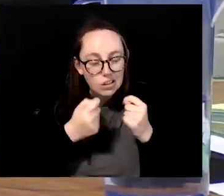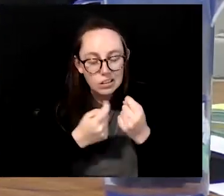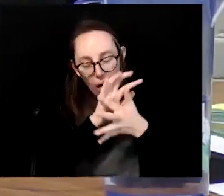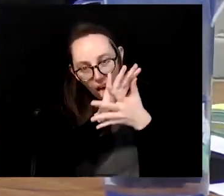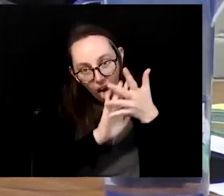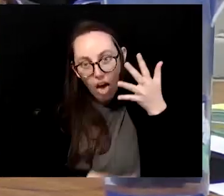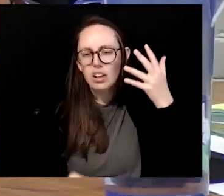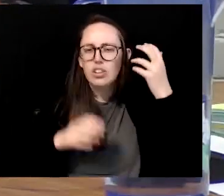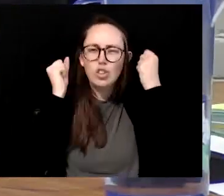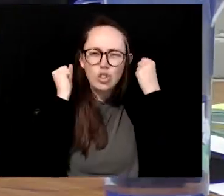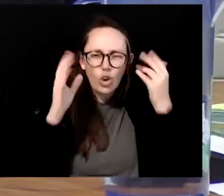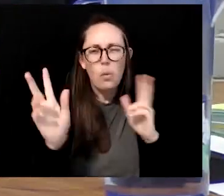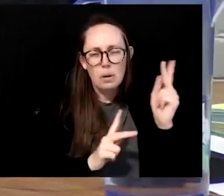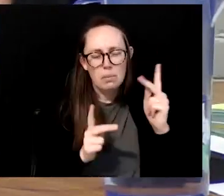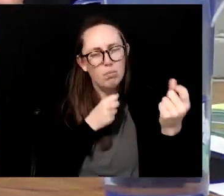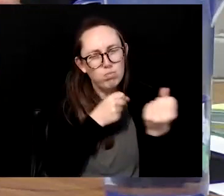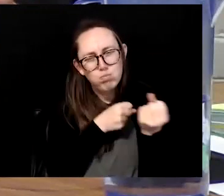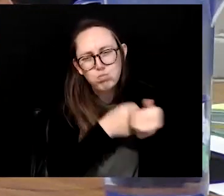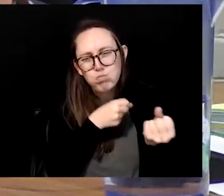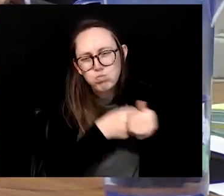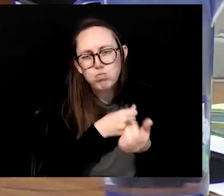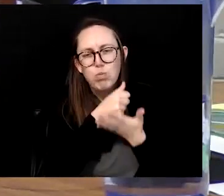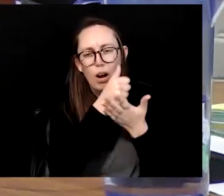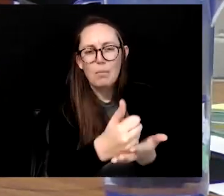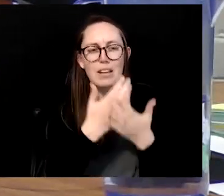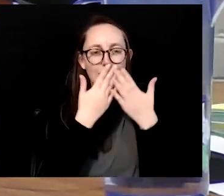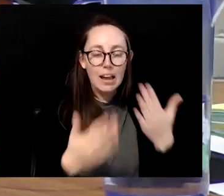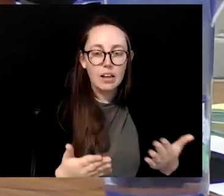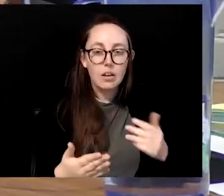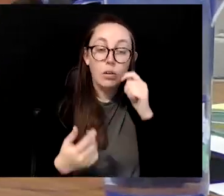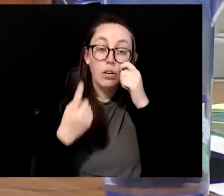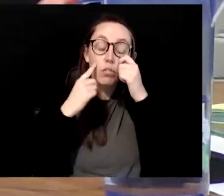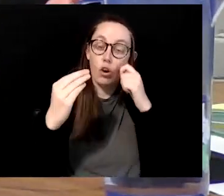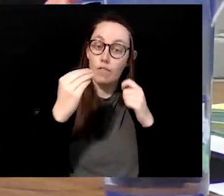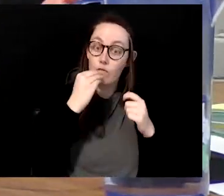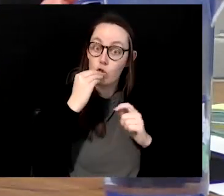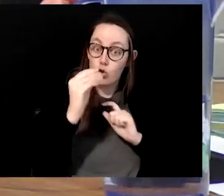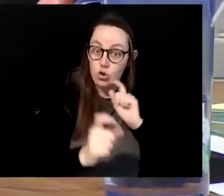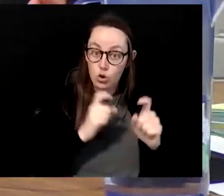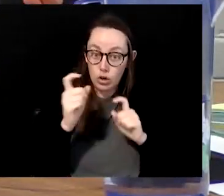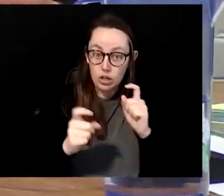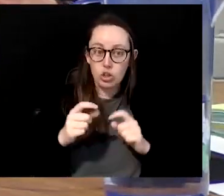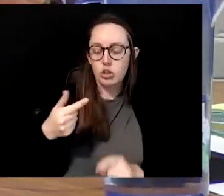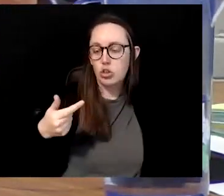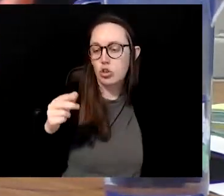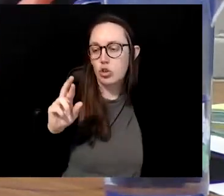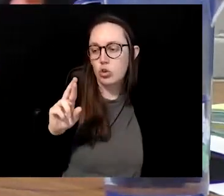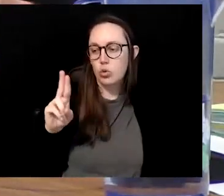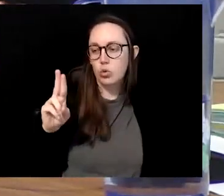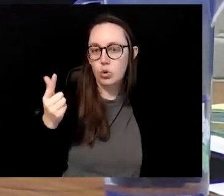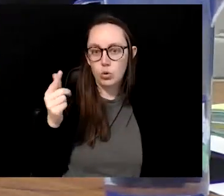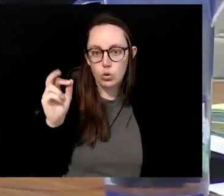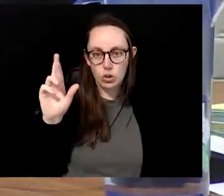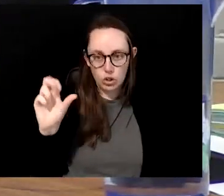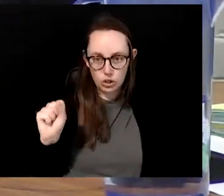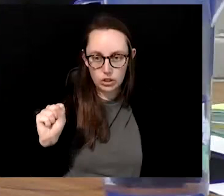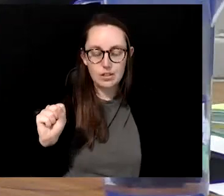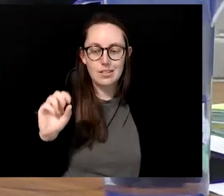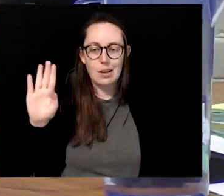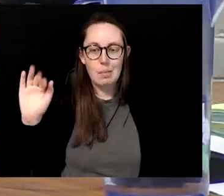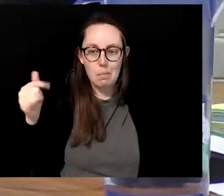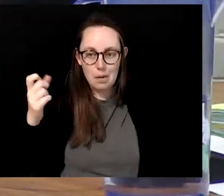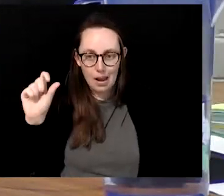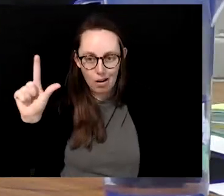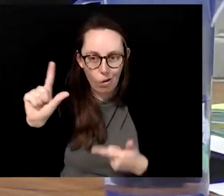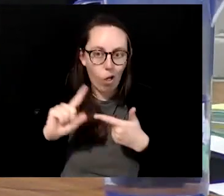effort and finally for food donations Bruegger's Bagel Vermont Inn pizza Brattleboro House of Pizza